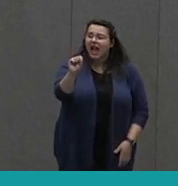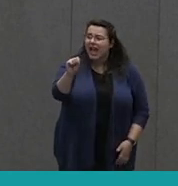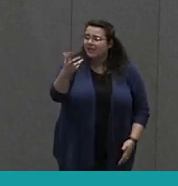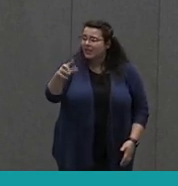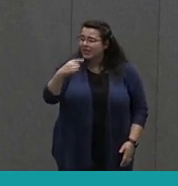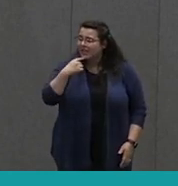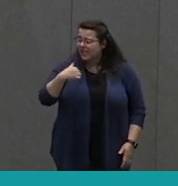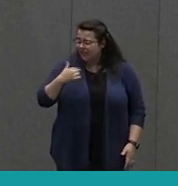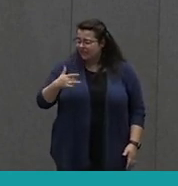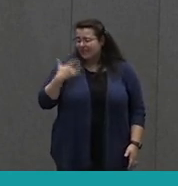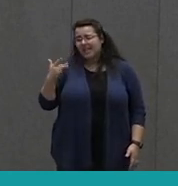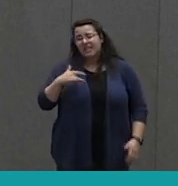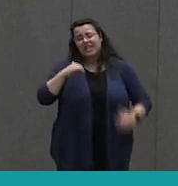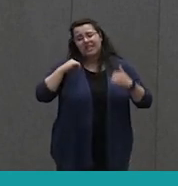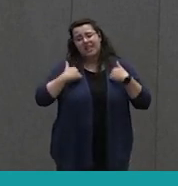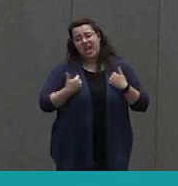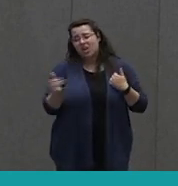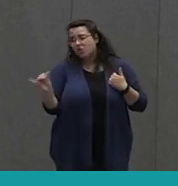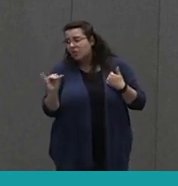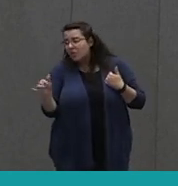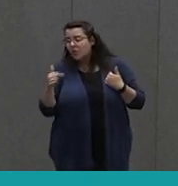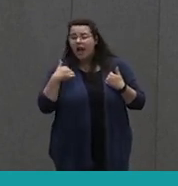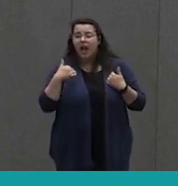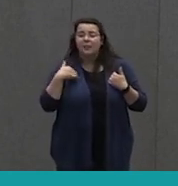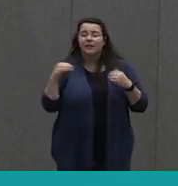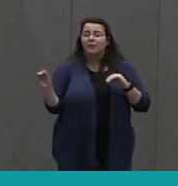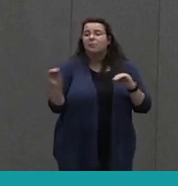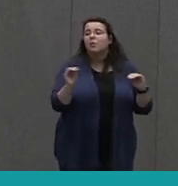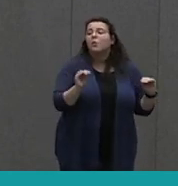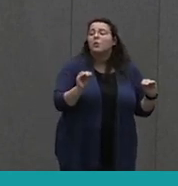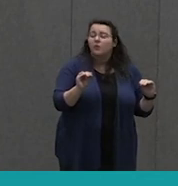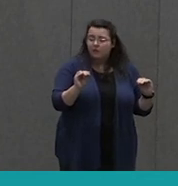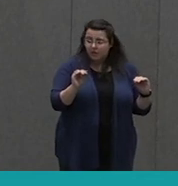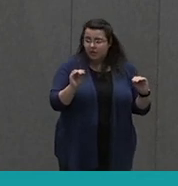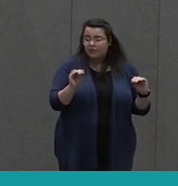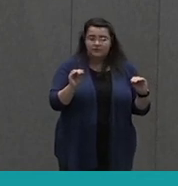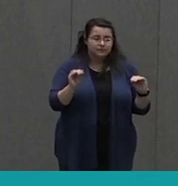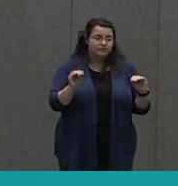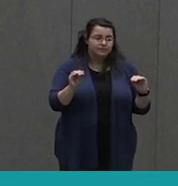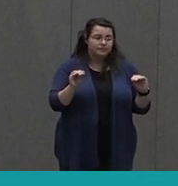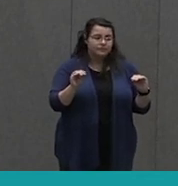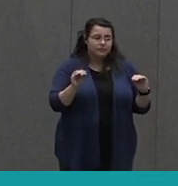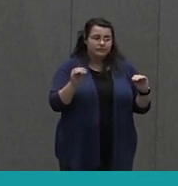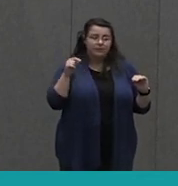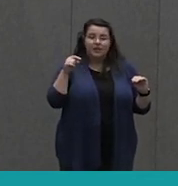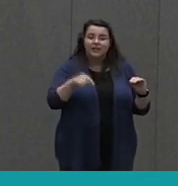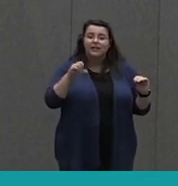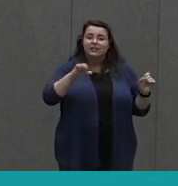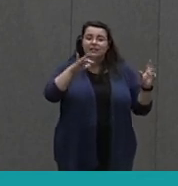was made. The sound for F is f. It.